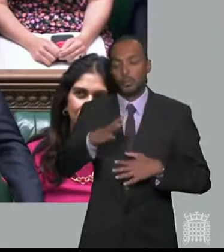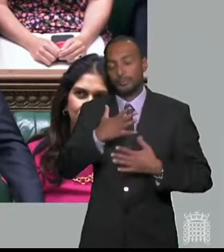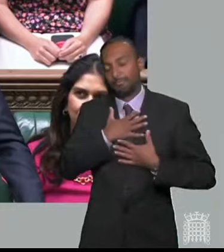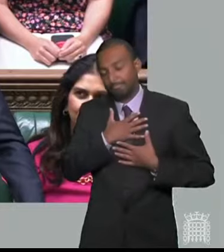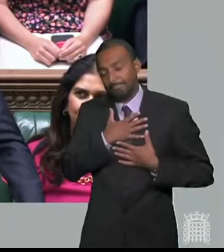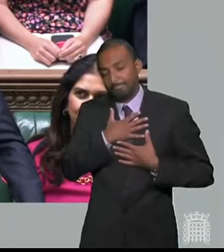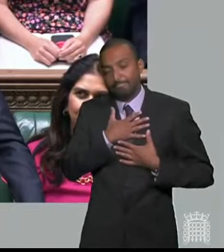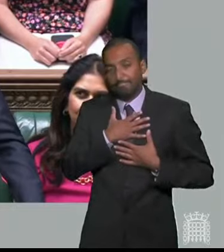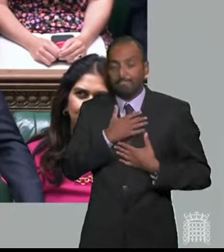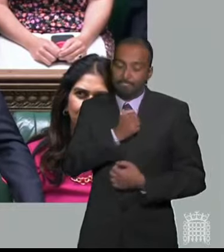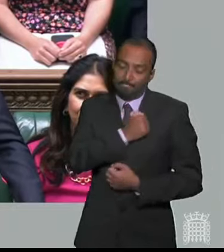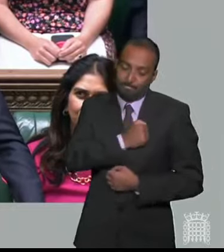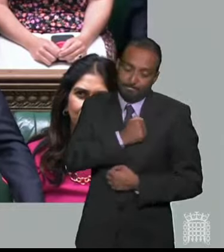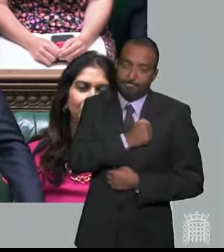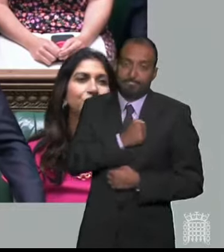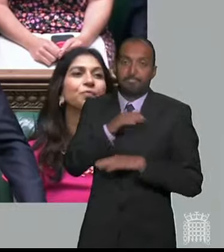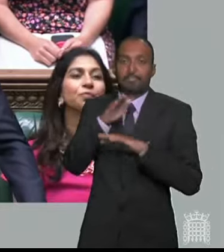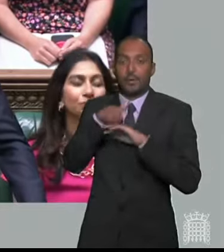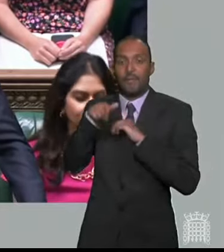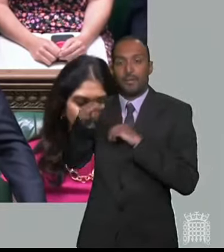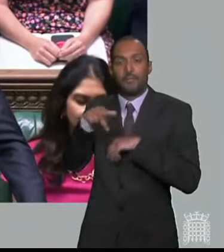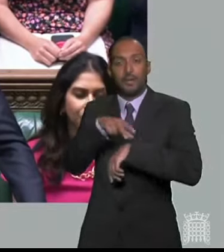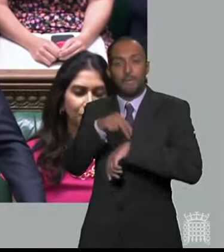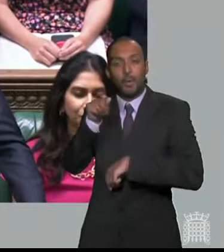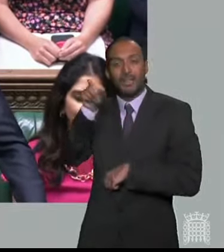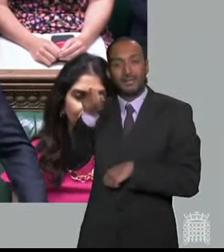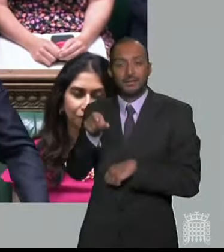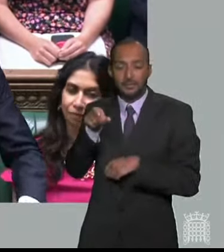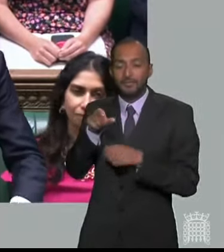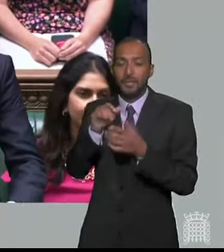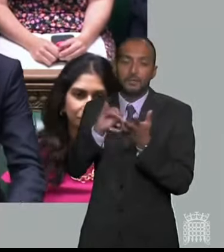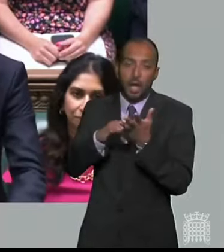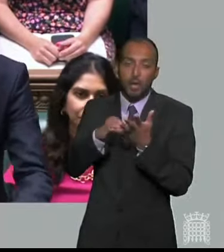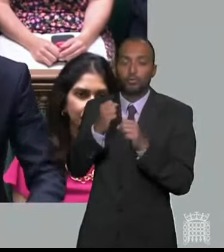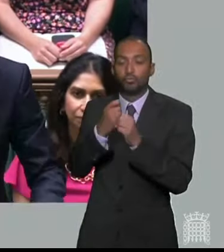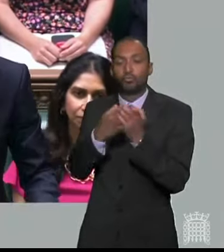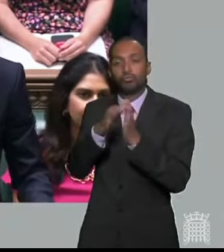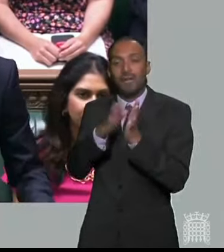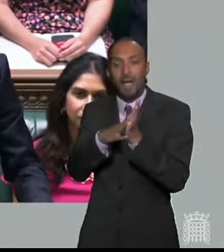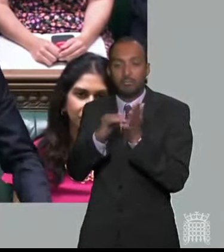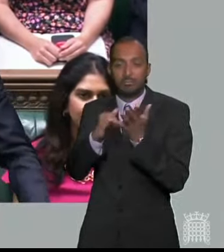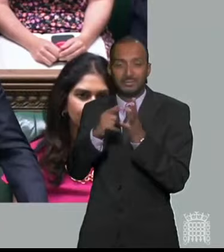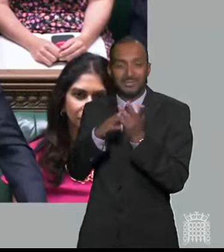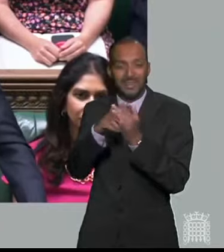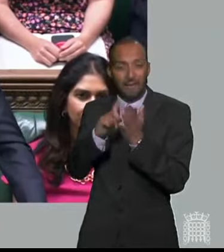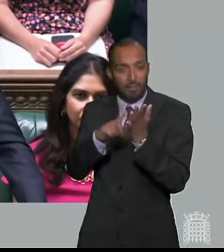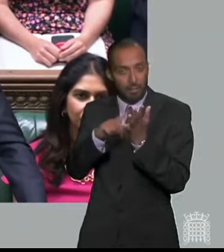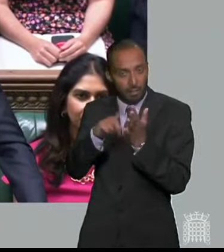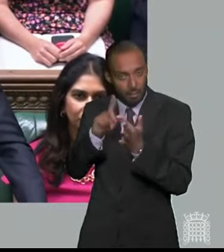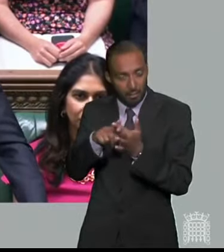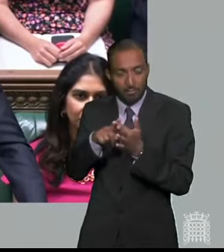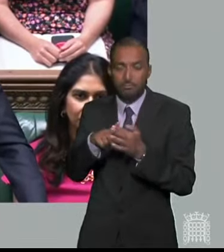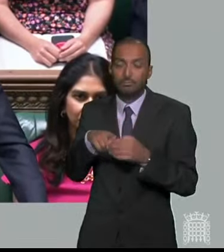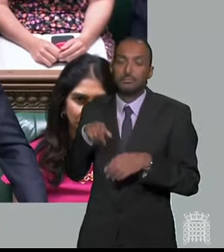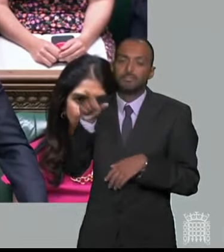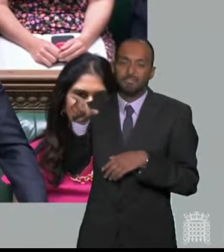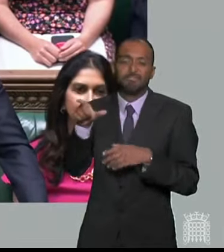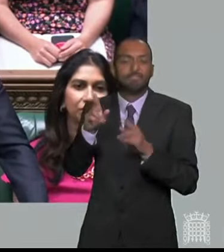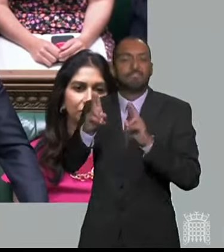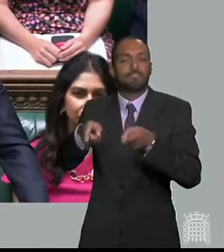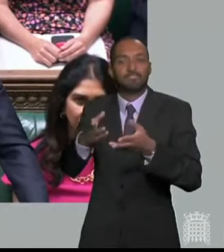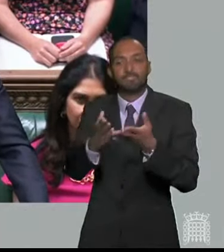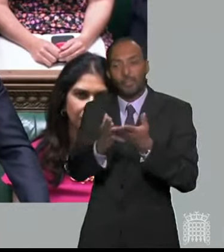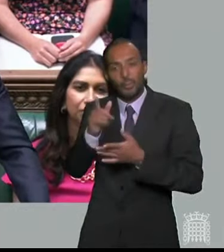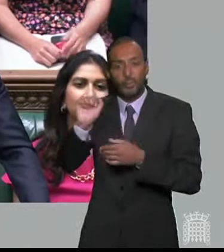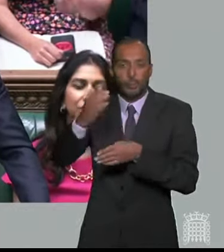and colleagues of Sergeant Graham Saville. It is a testament to his bravery that he died in the line of duty and a terrible